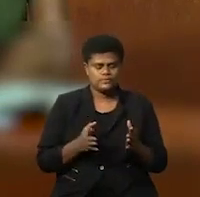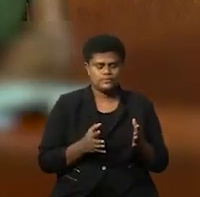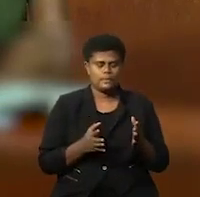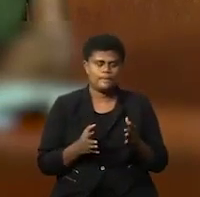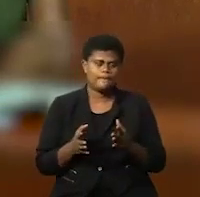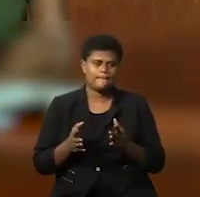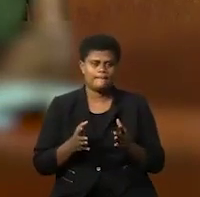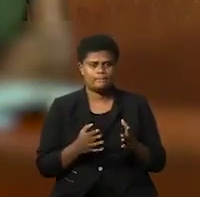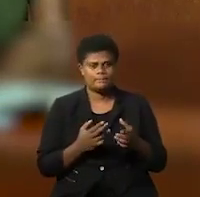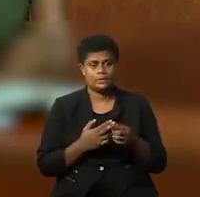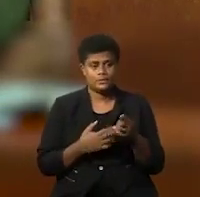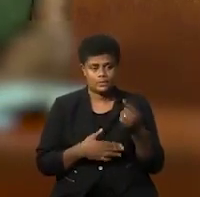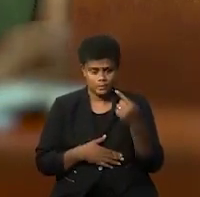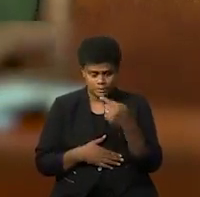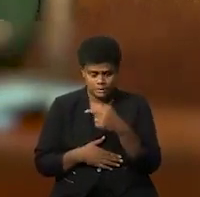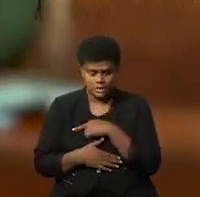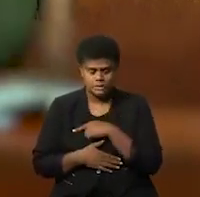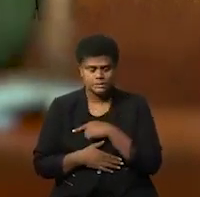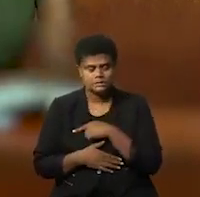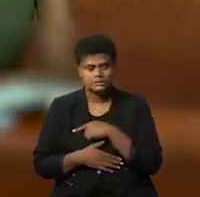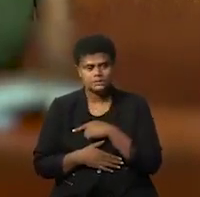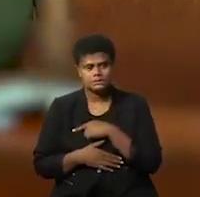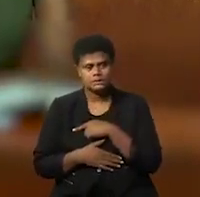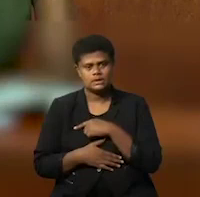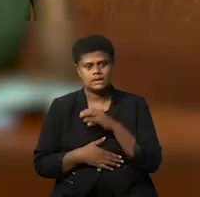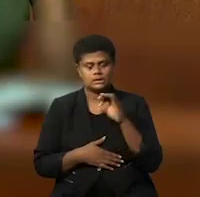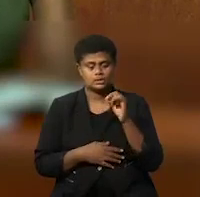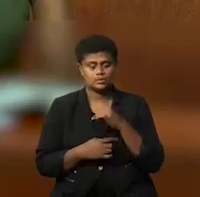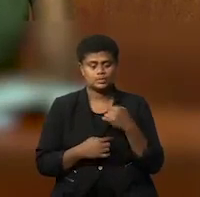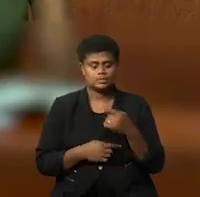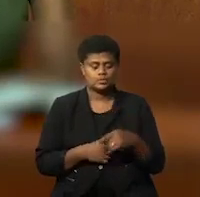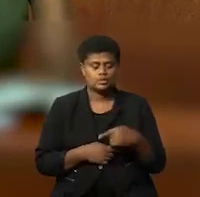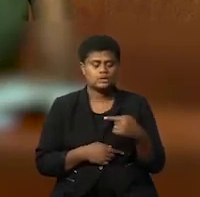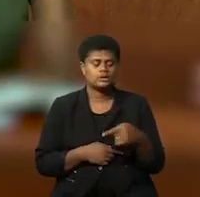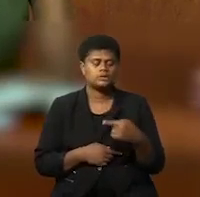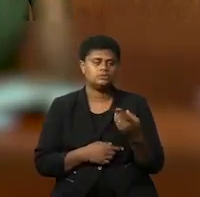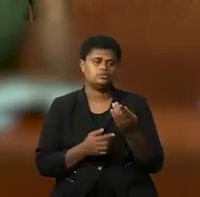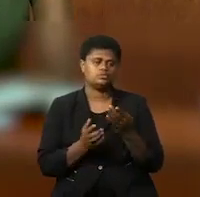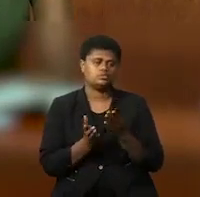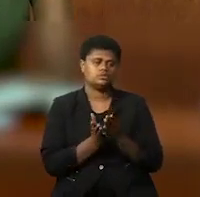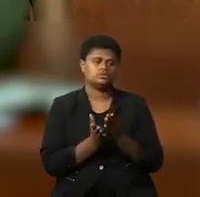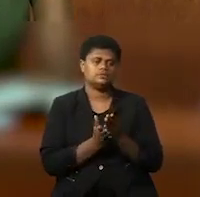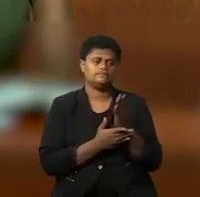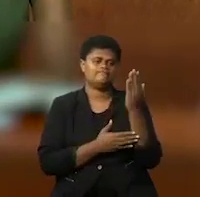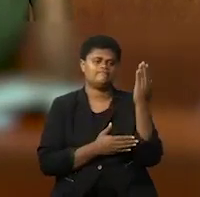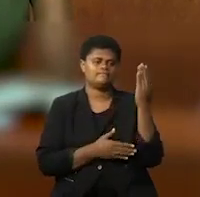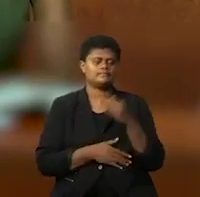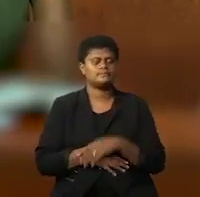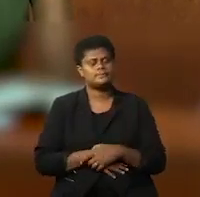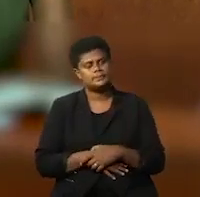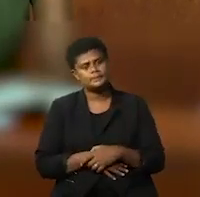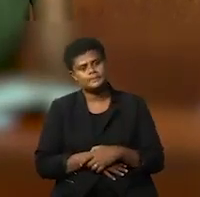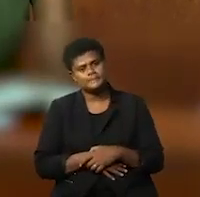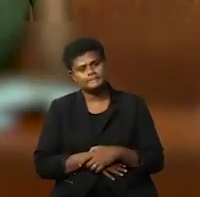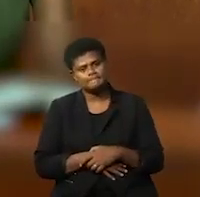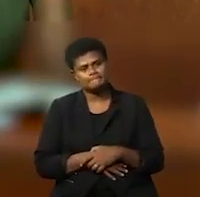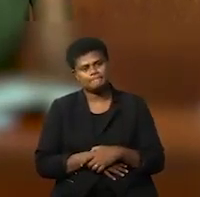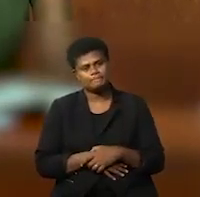with reverence and godly fear. And there's another verse that I want to go to, still in Hebrews, but go